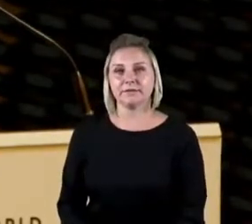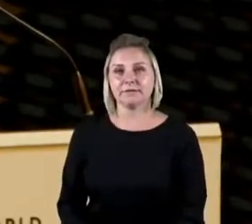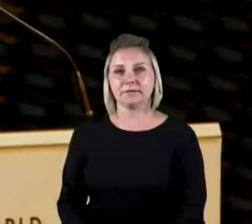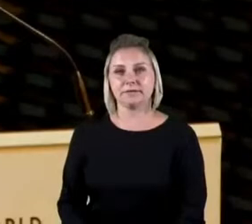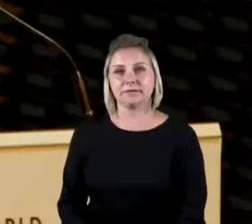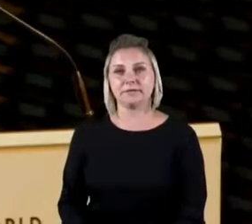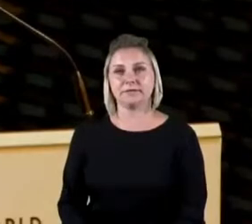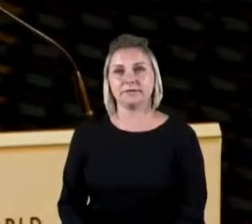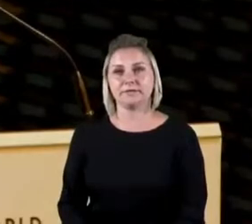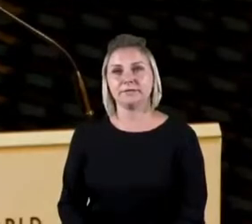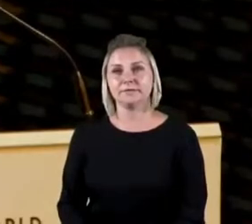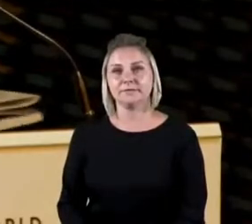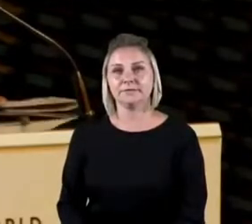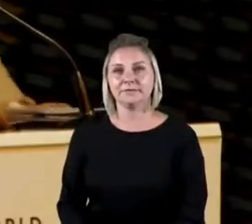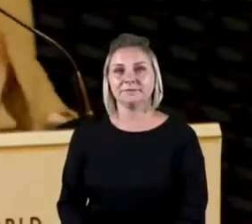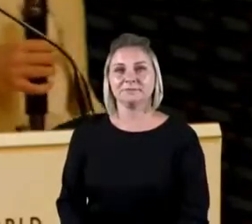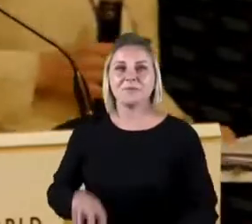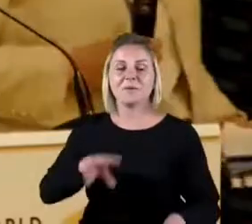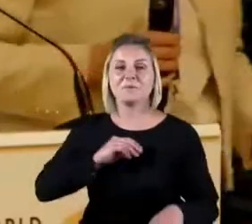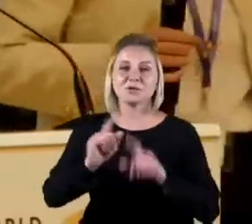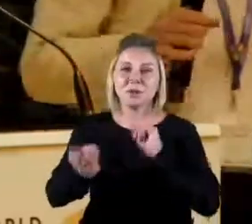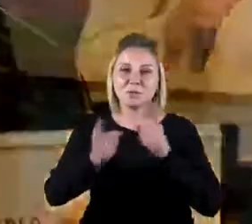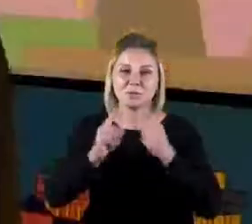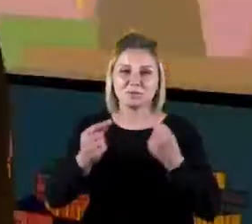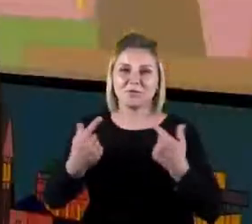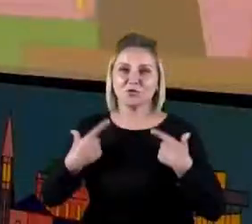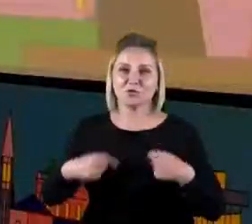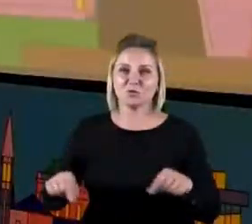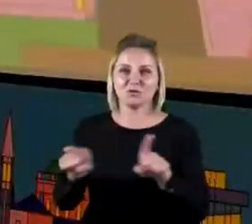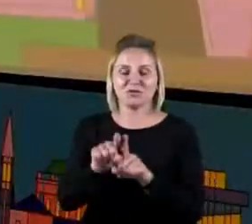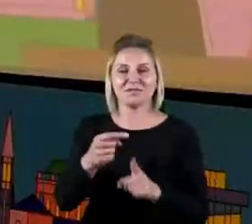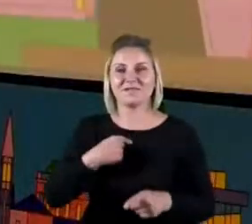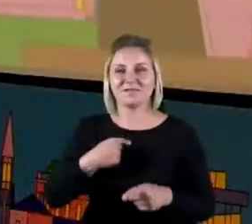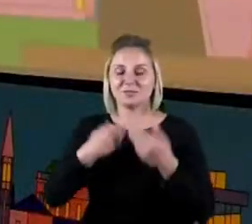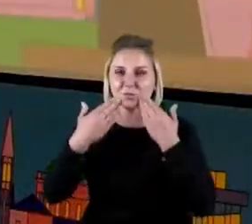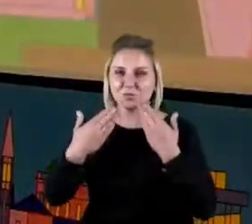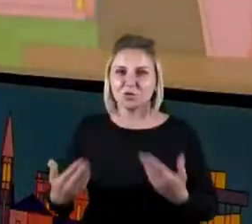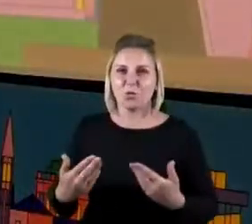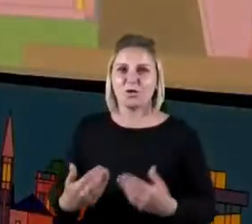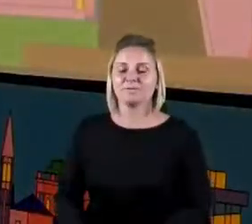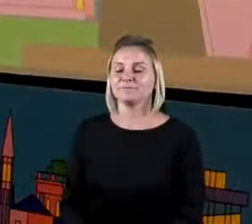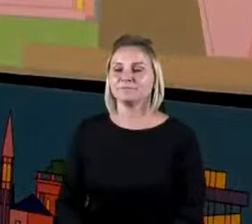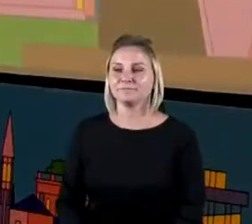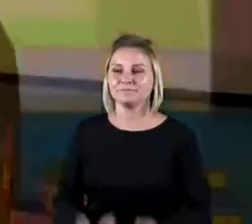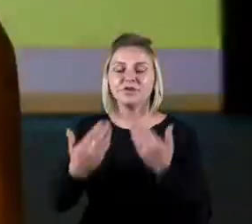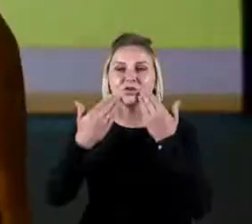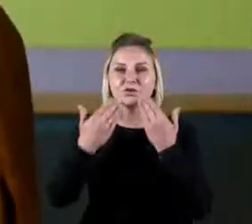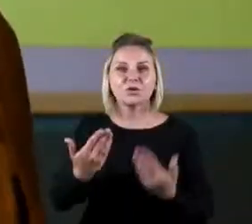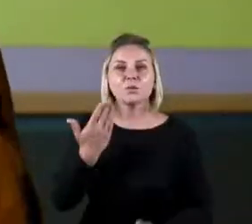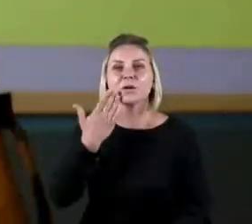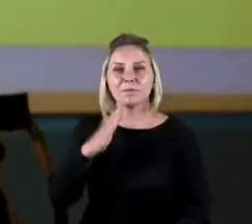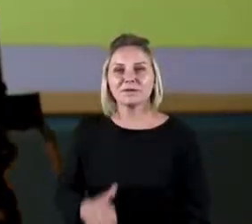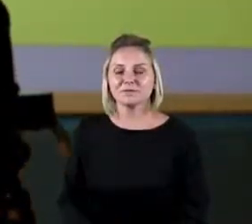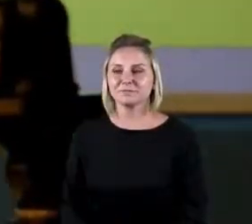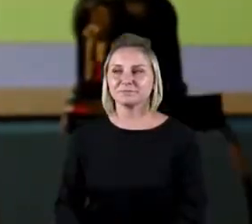quick. We're out of time, but hopefully we can maybe have one or two questions. Thank you. Thank you, Mr. Mckinnon.